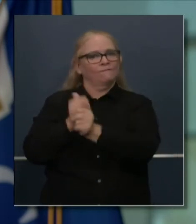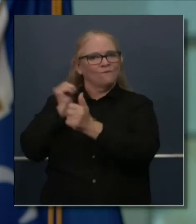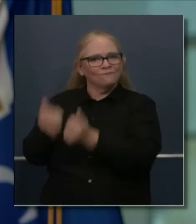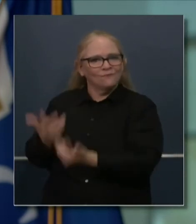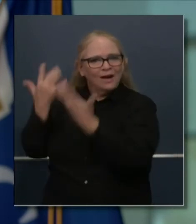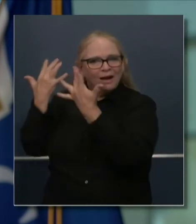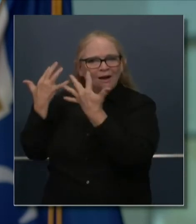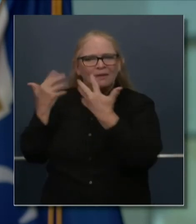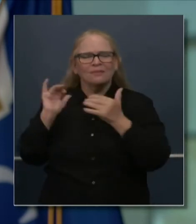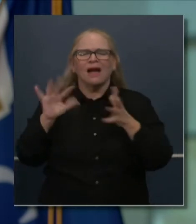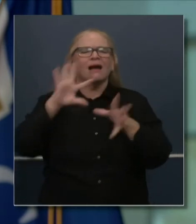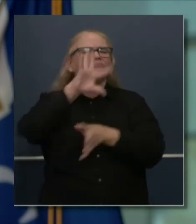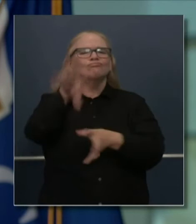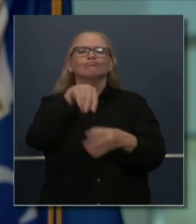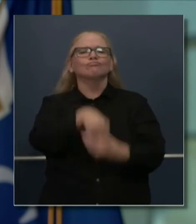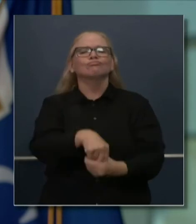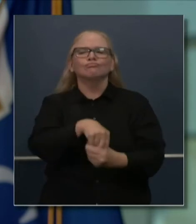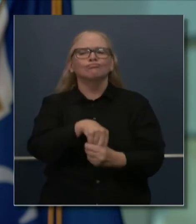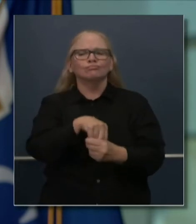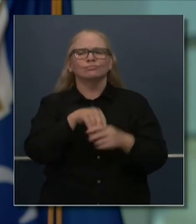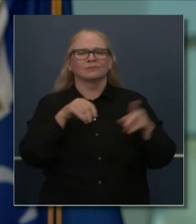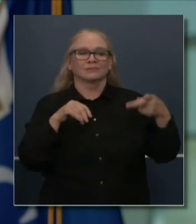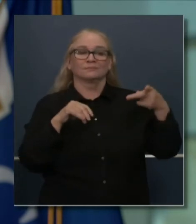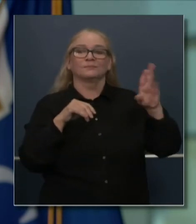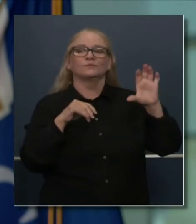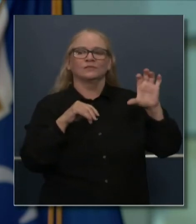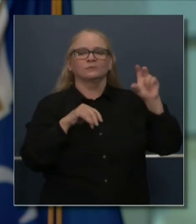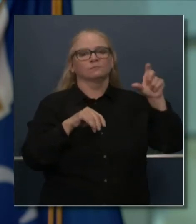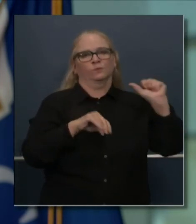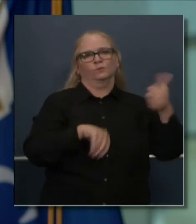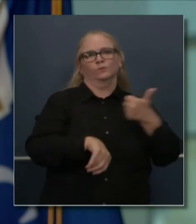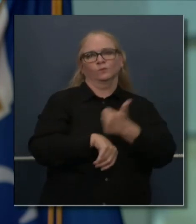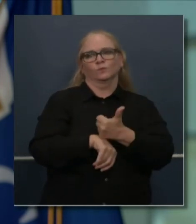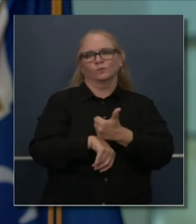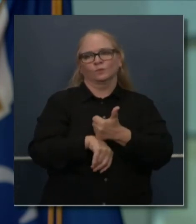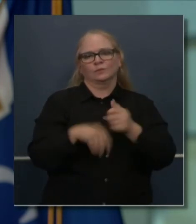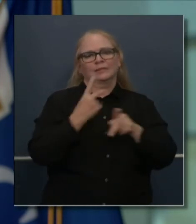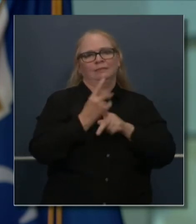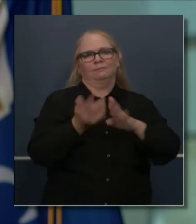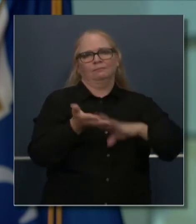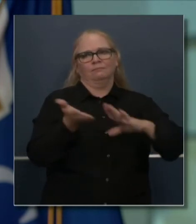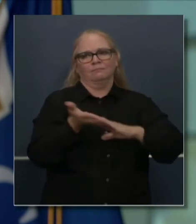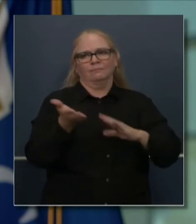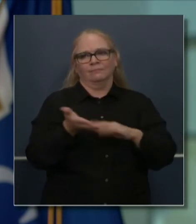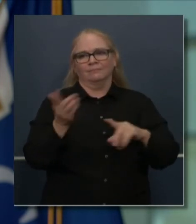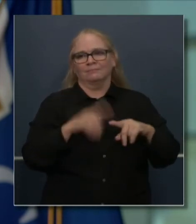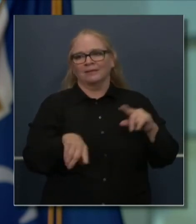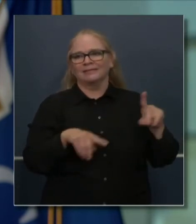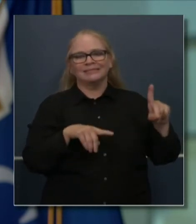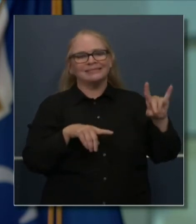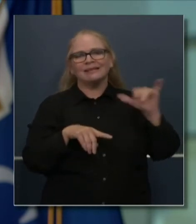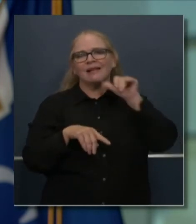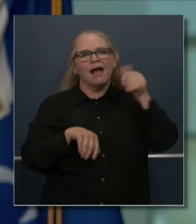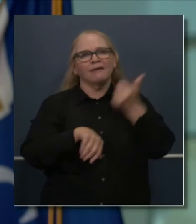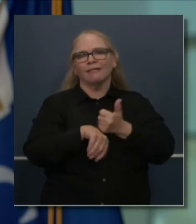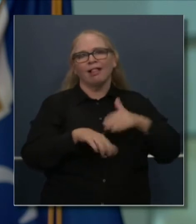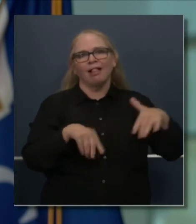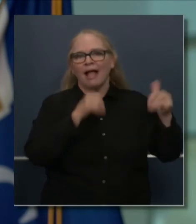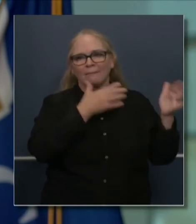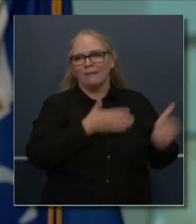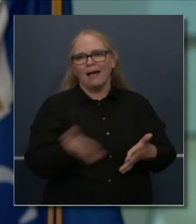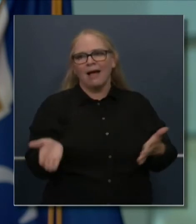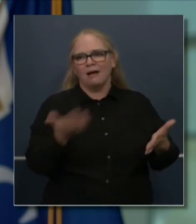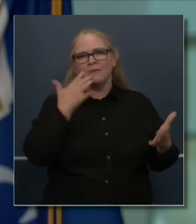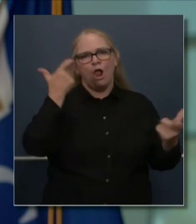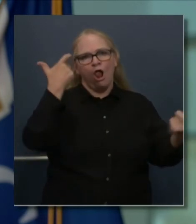utilities to initiate those same protocols that they otherwise did not have in place as it relates to this larger event,